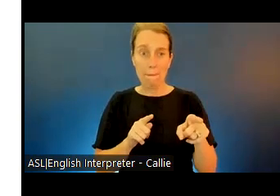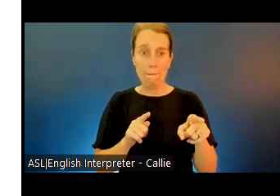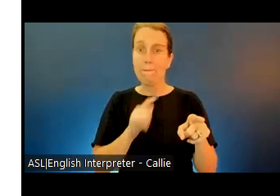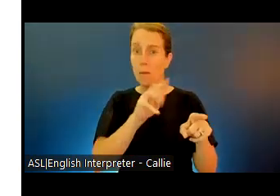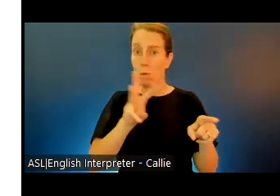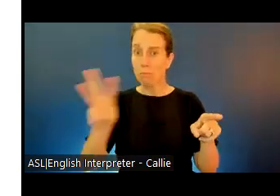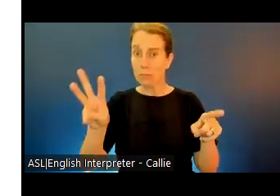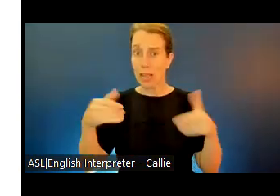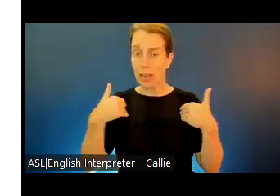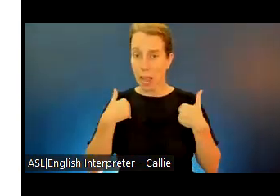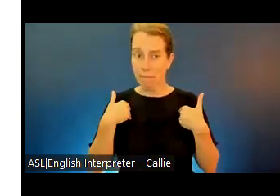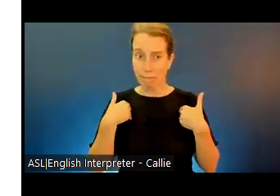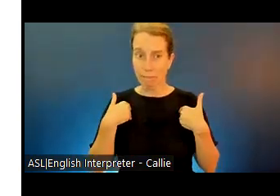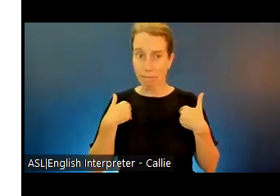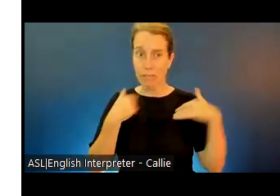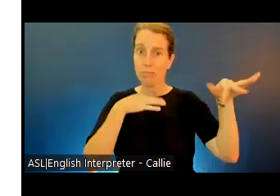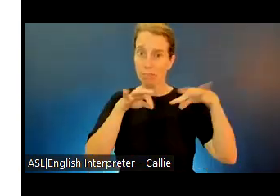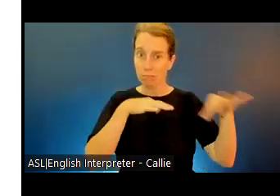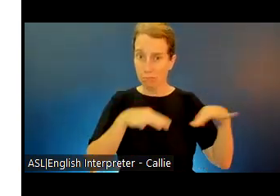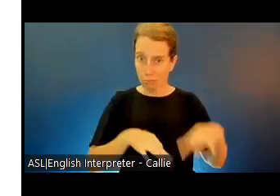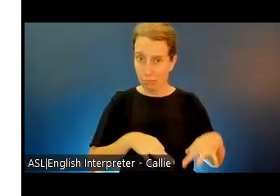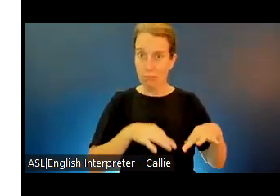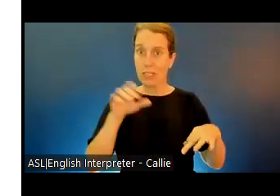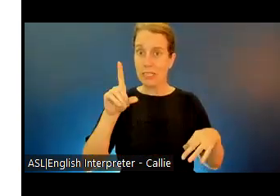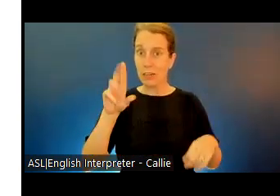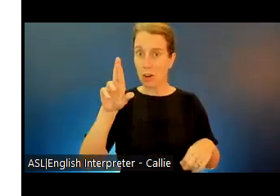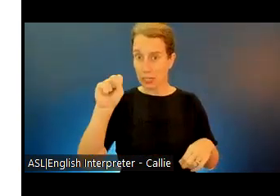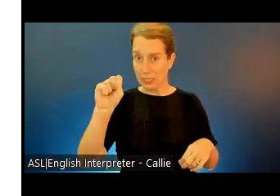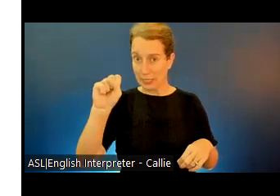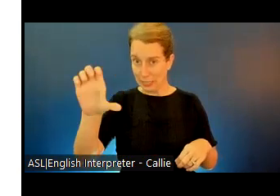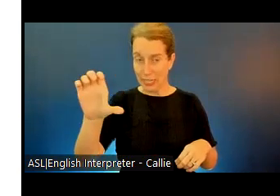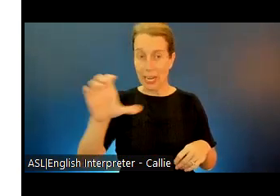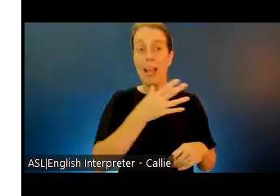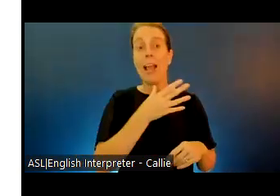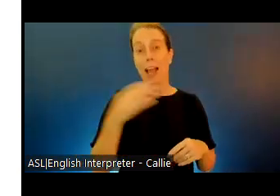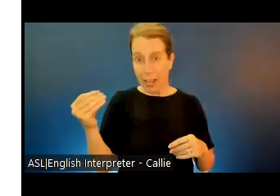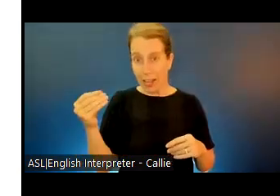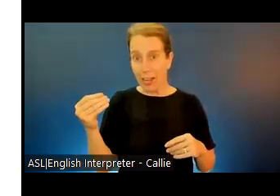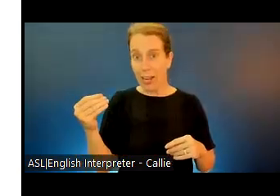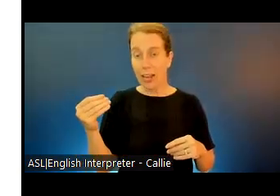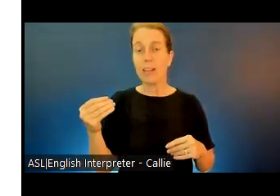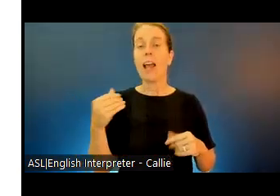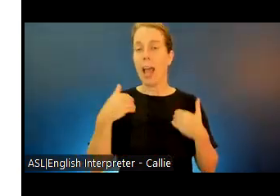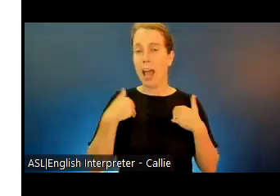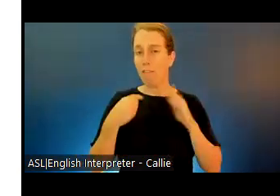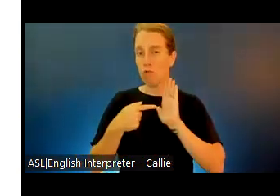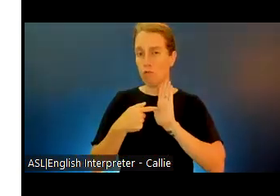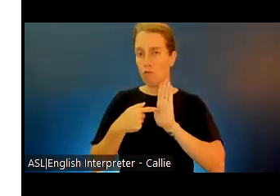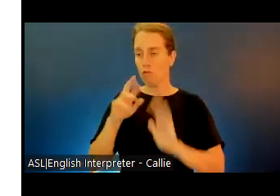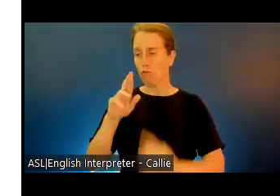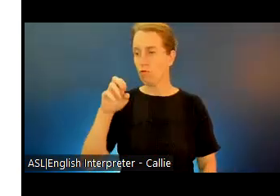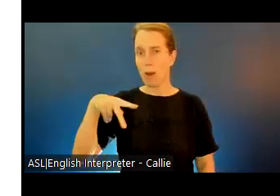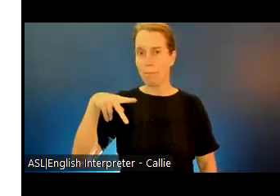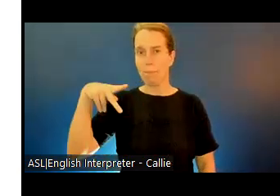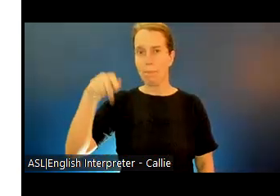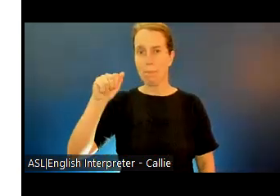information not only about what we do generally, but also just want to highlight our representative payee program. We have a program where